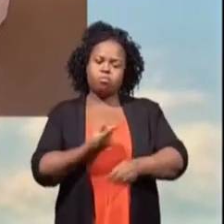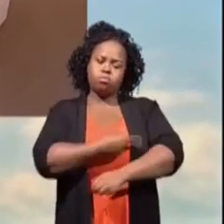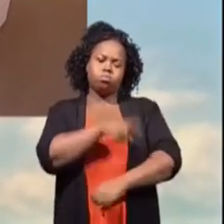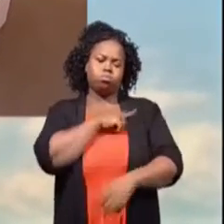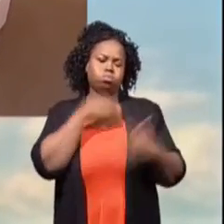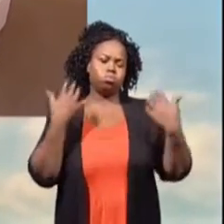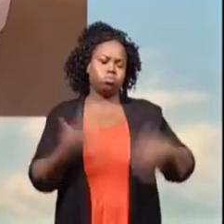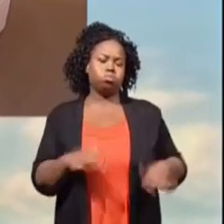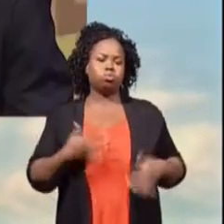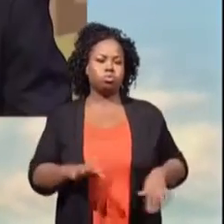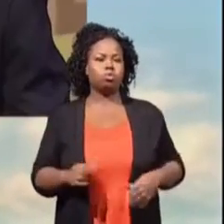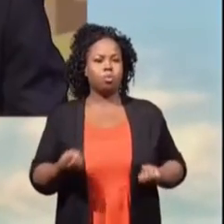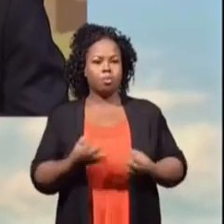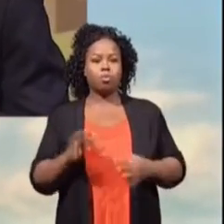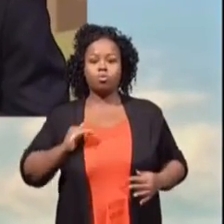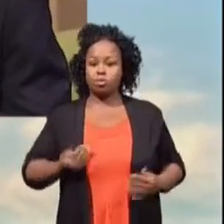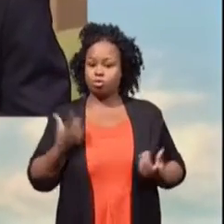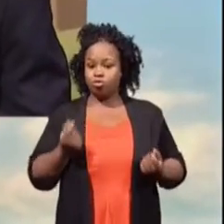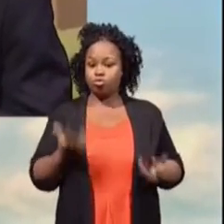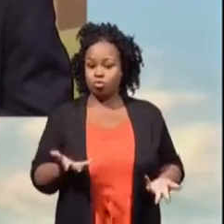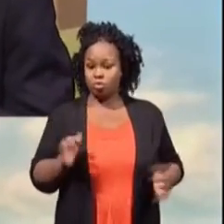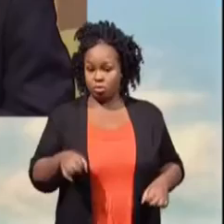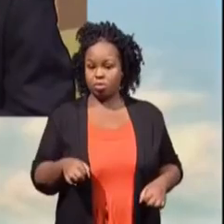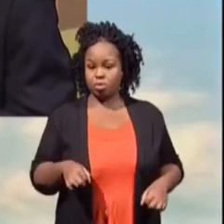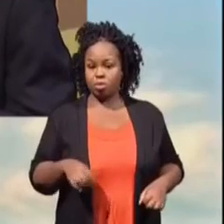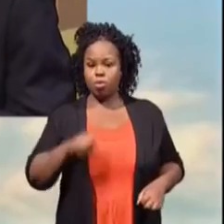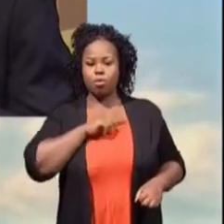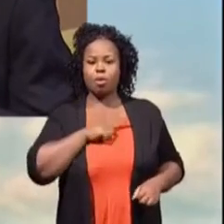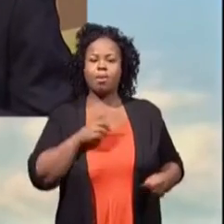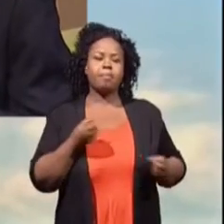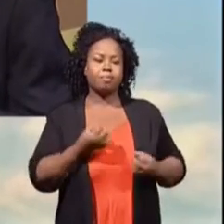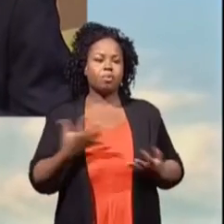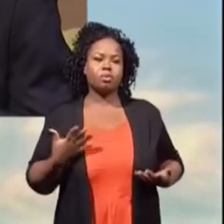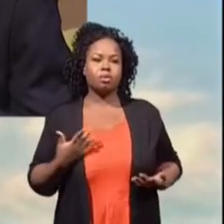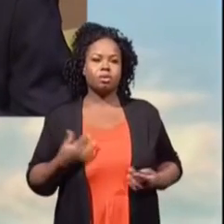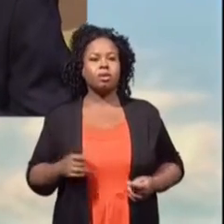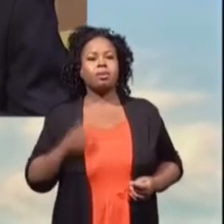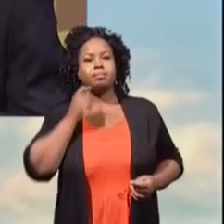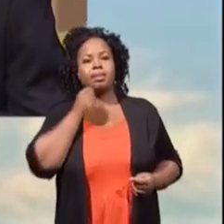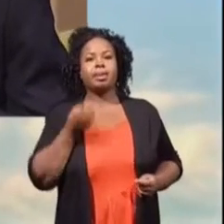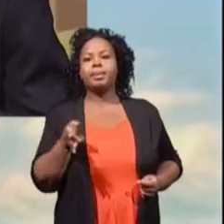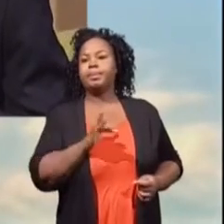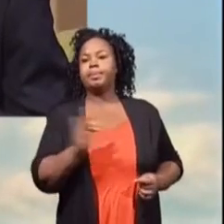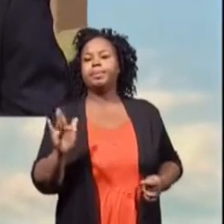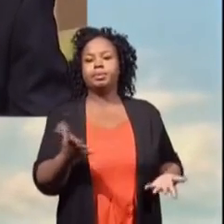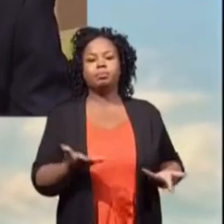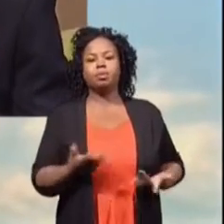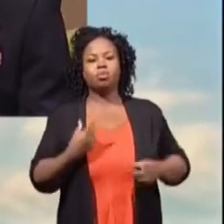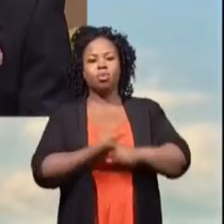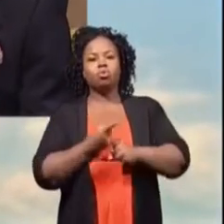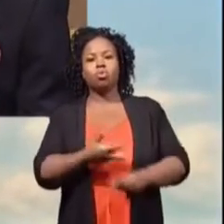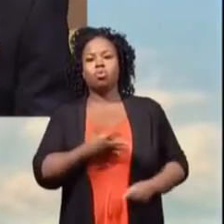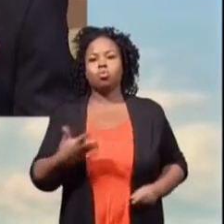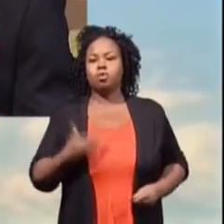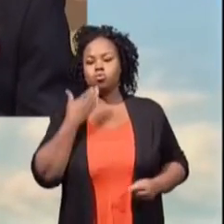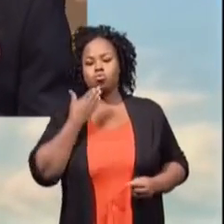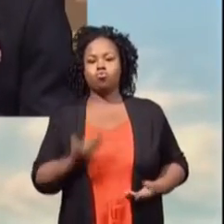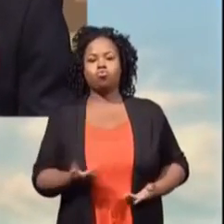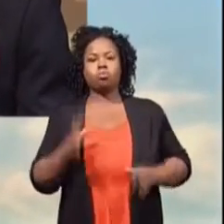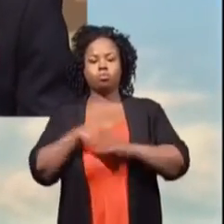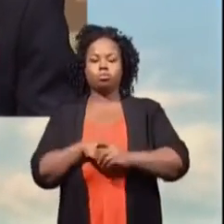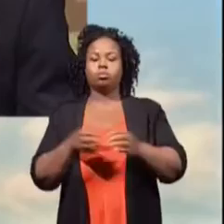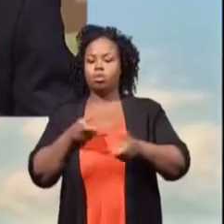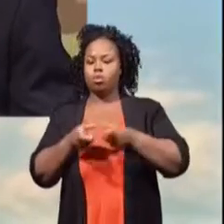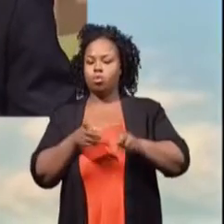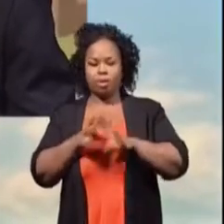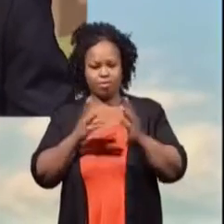murudi powerful and ke bomme ba itsa ntwe na bona hangata ha ge yo ge le bontate in the lives of our children ke bomme ba